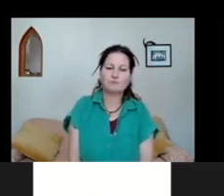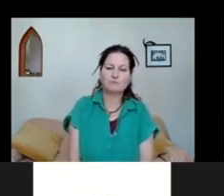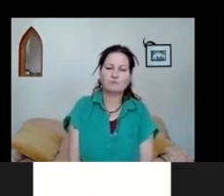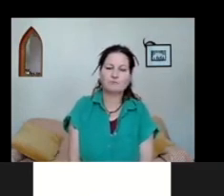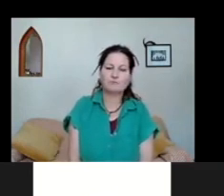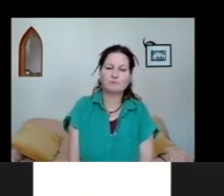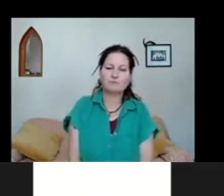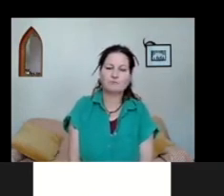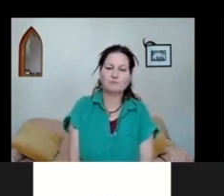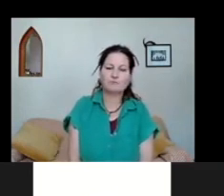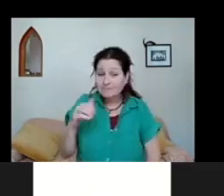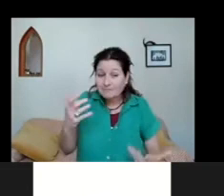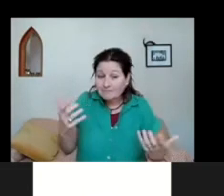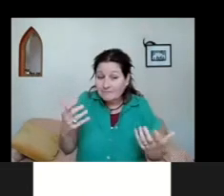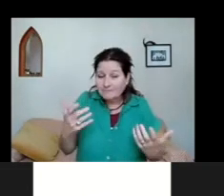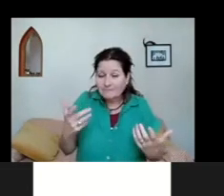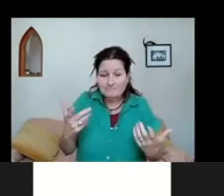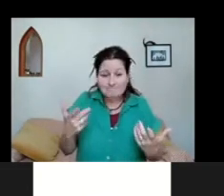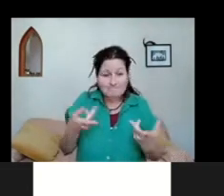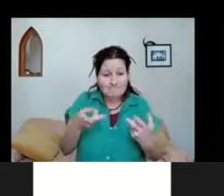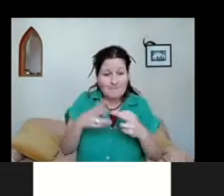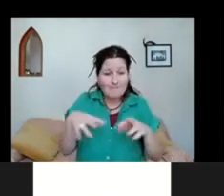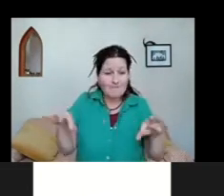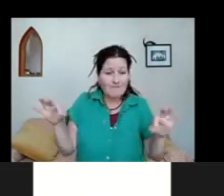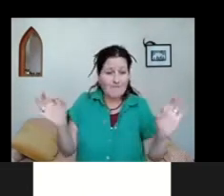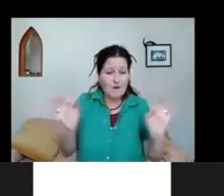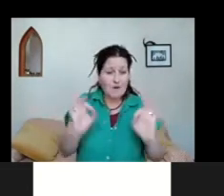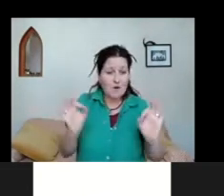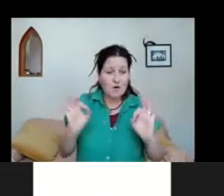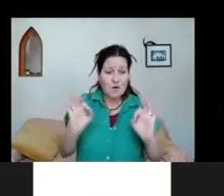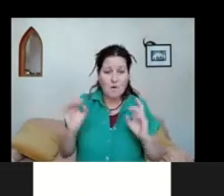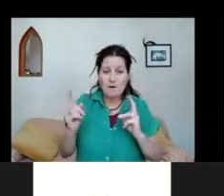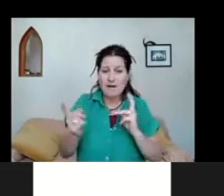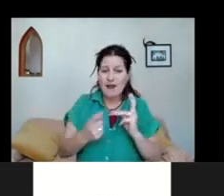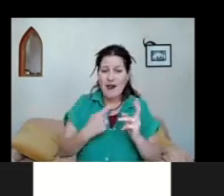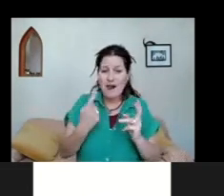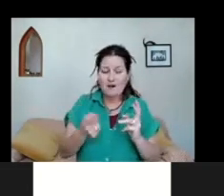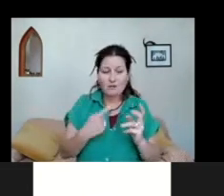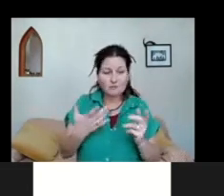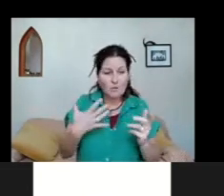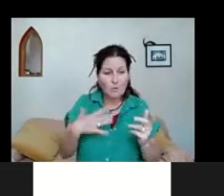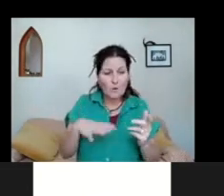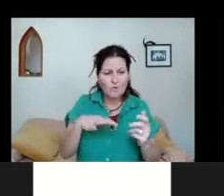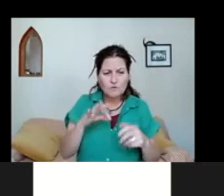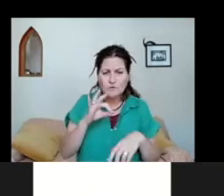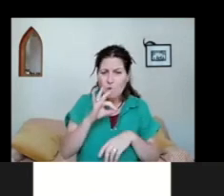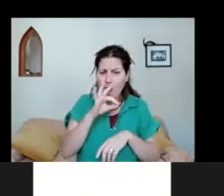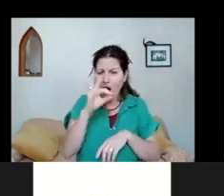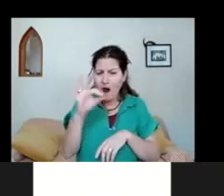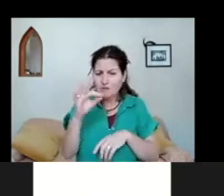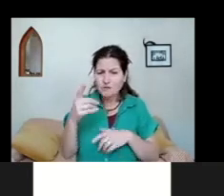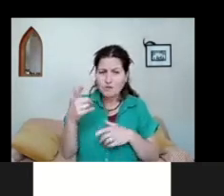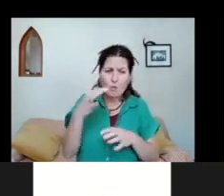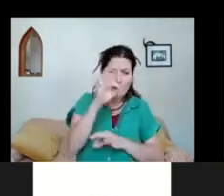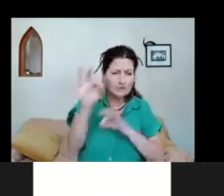I would say that if there's no one else wanting to ask something for the last 5 minutes, I can see you're